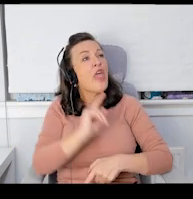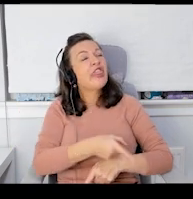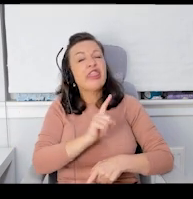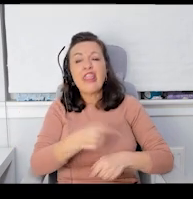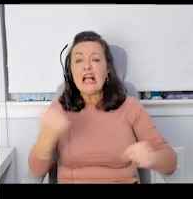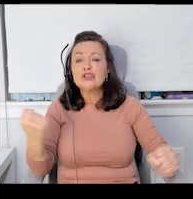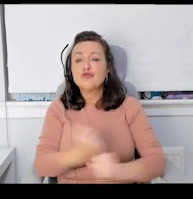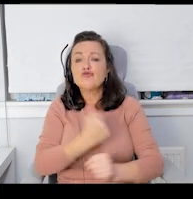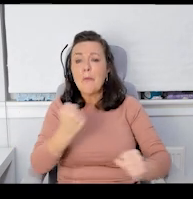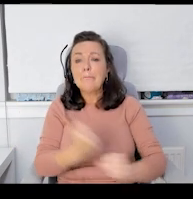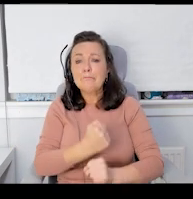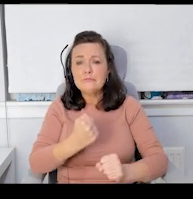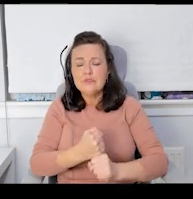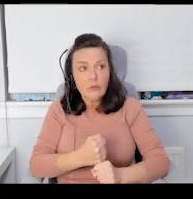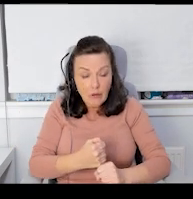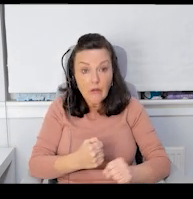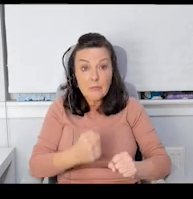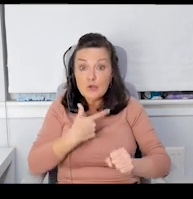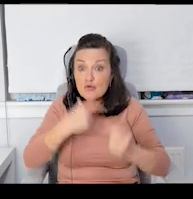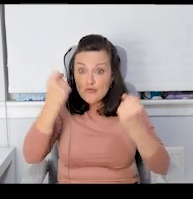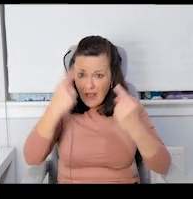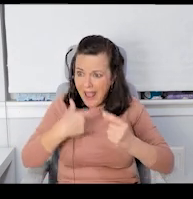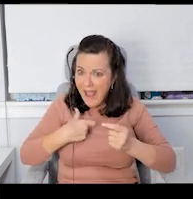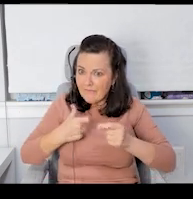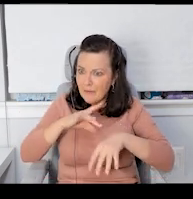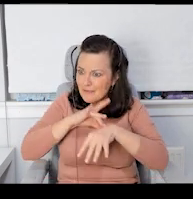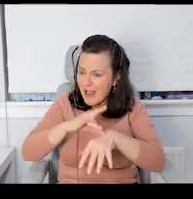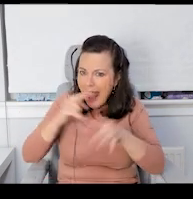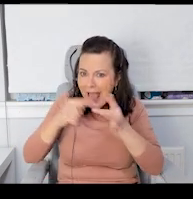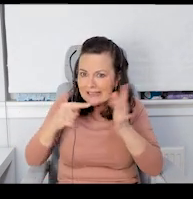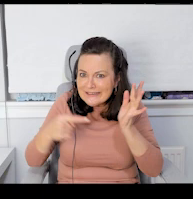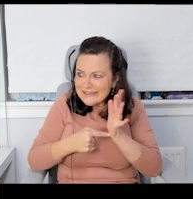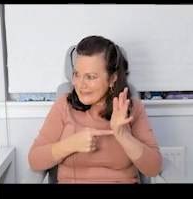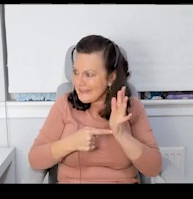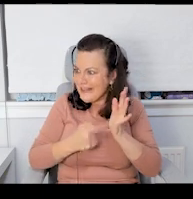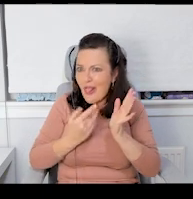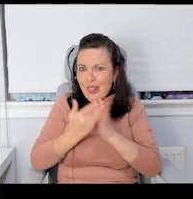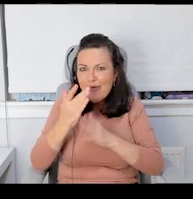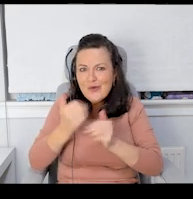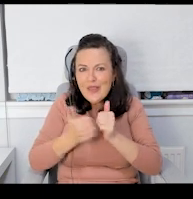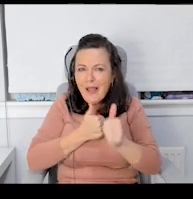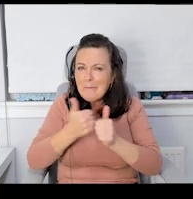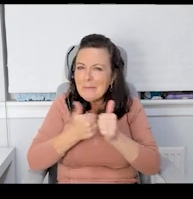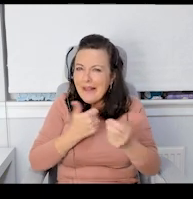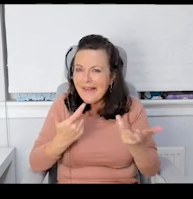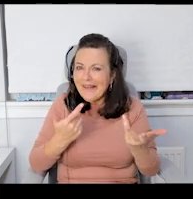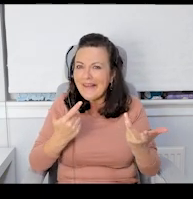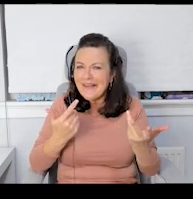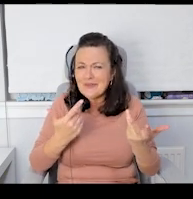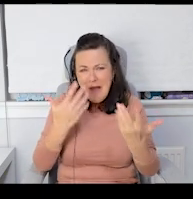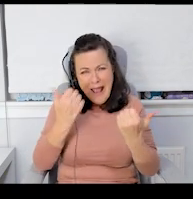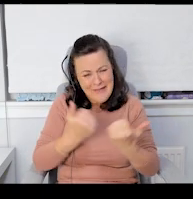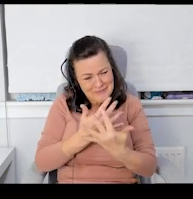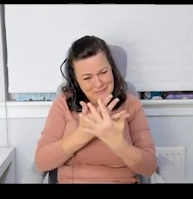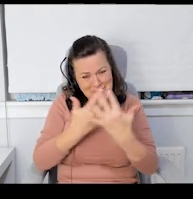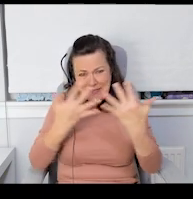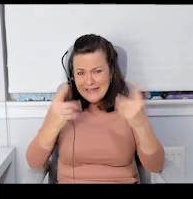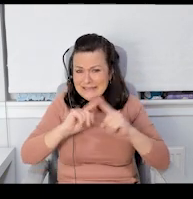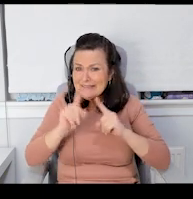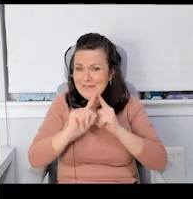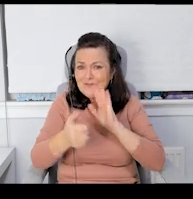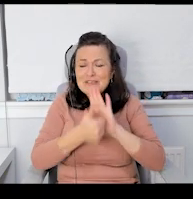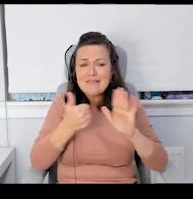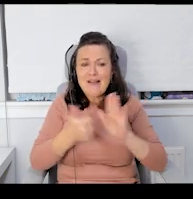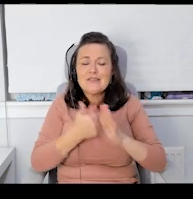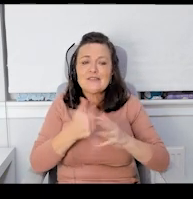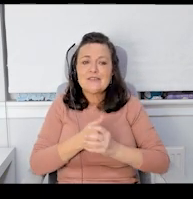construction and don't think they could do an apprenticeship in IT or other things. And I think that's one of the things where you have to partner and let the young people